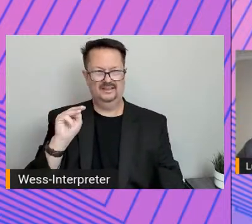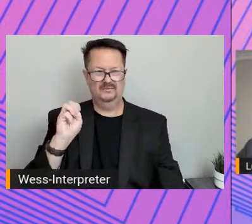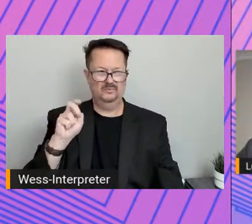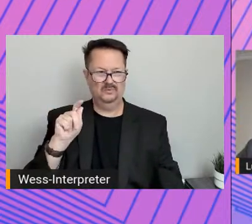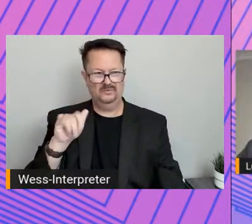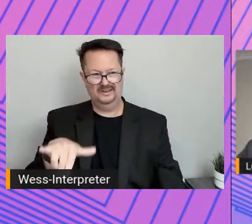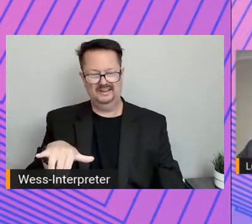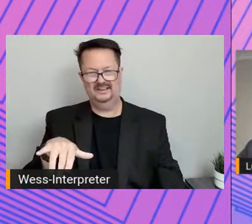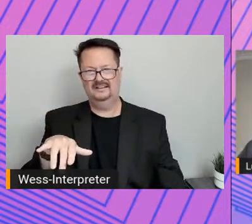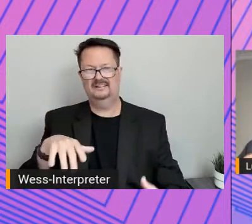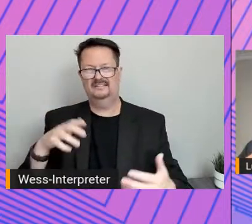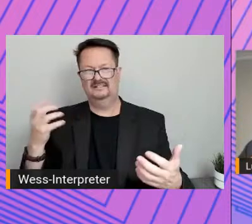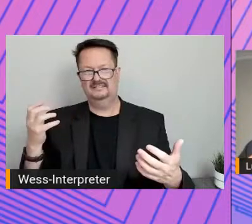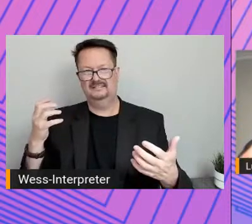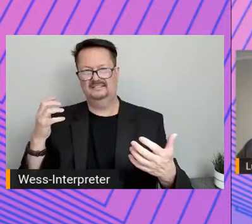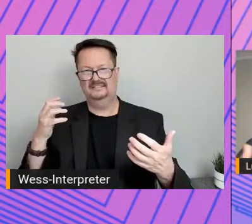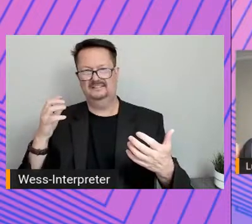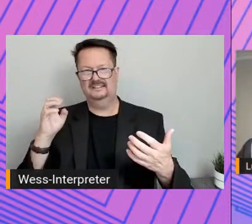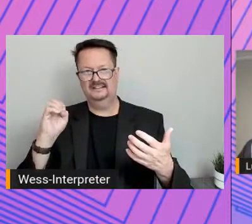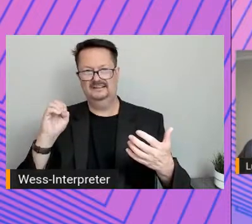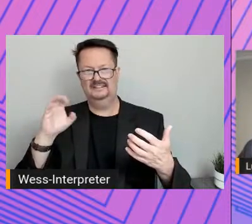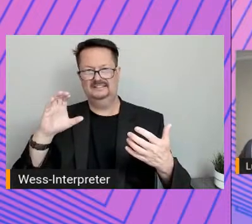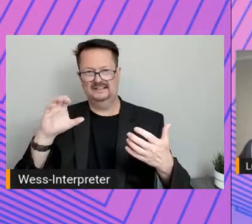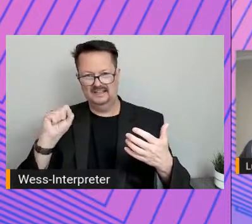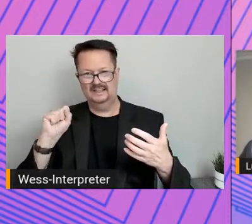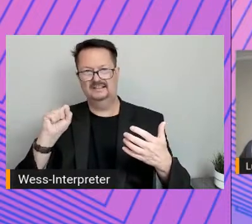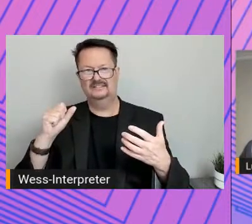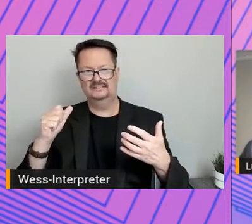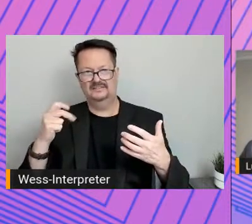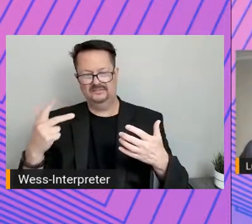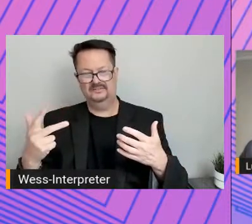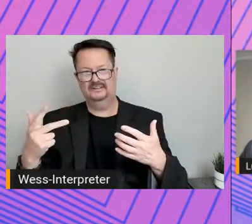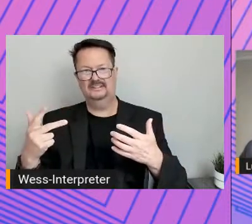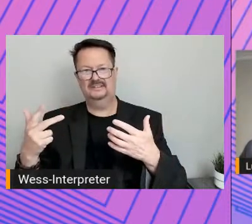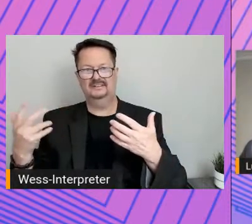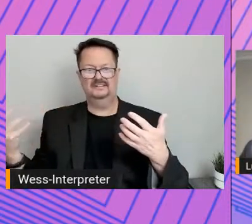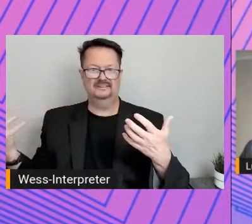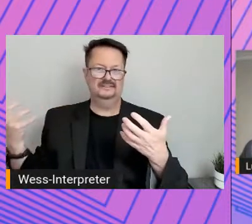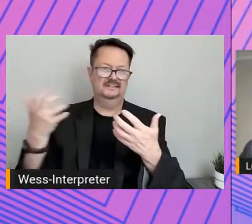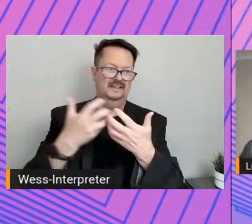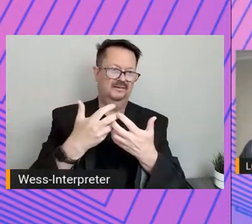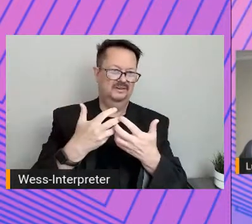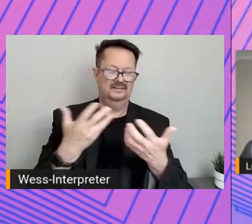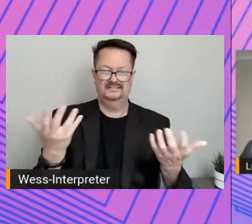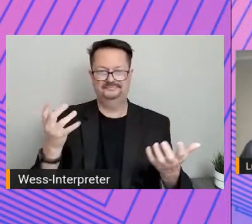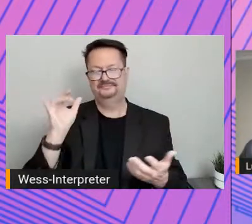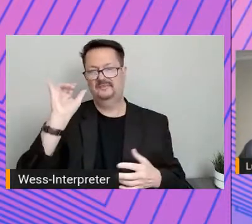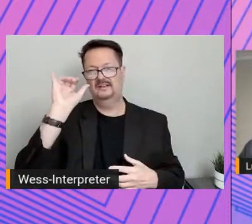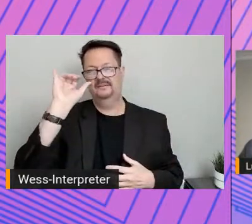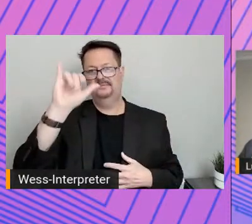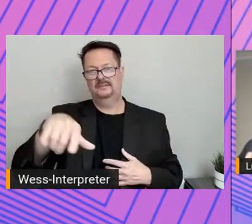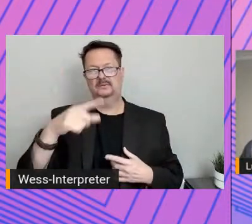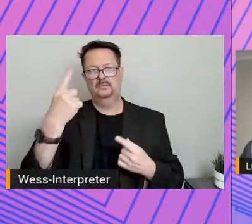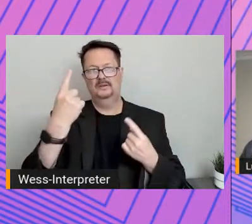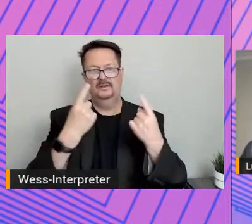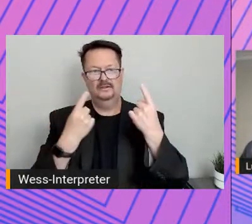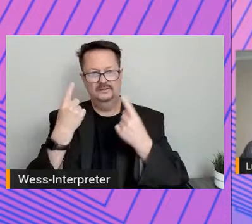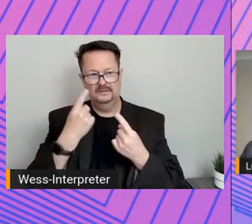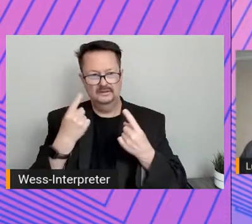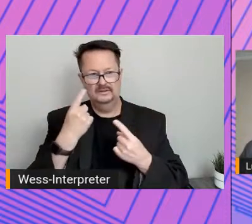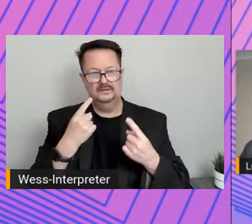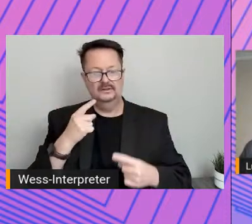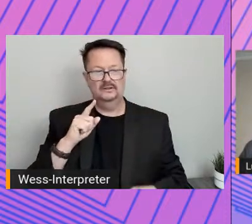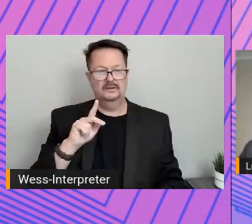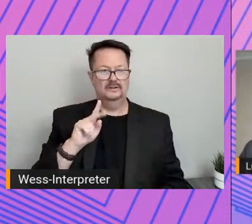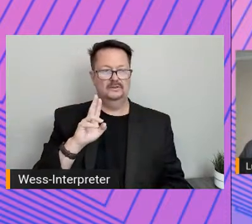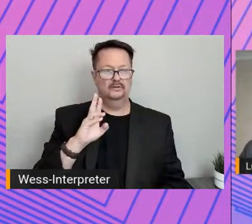Well, the reason is, this actually is one of the reasons that Kubernetes and container